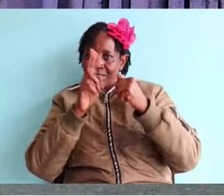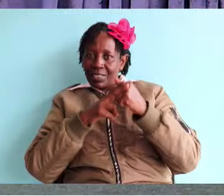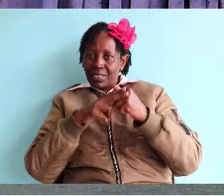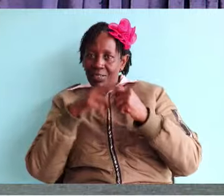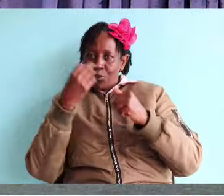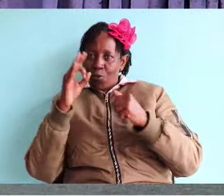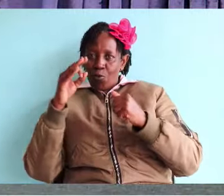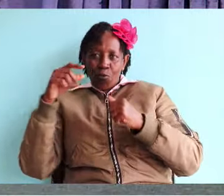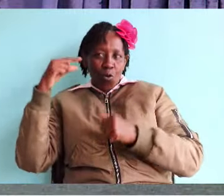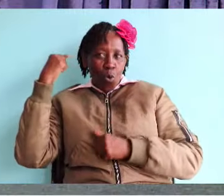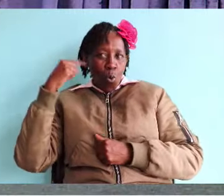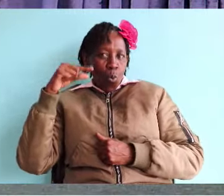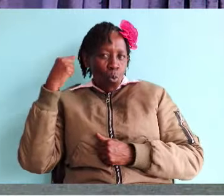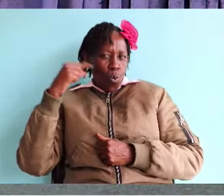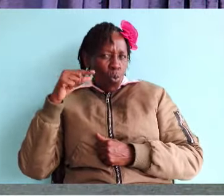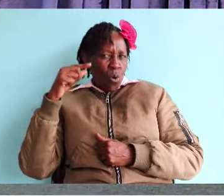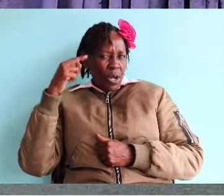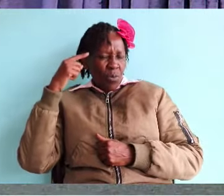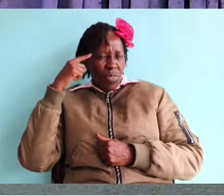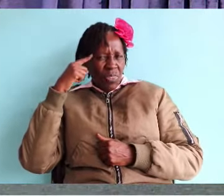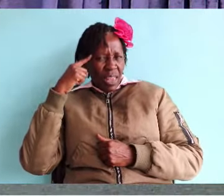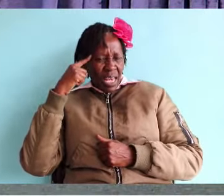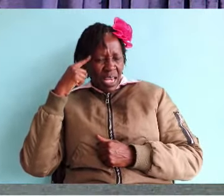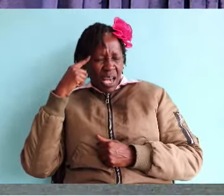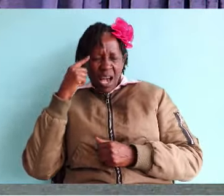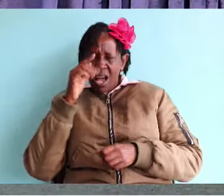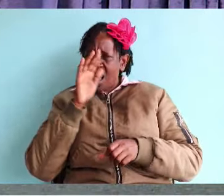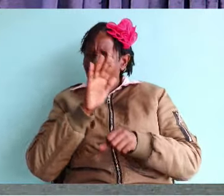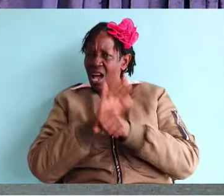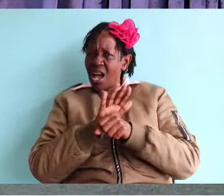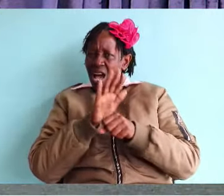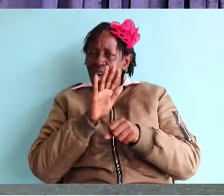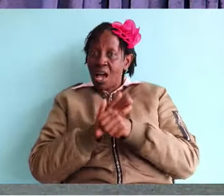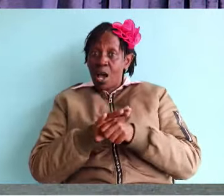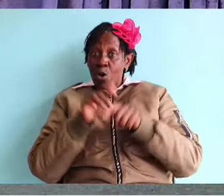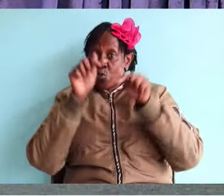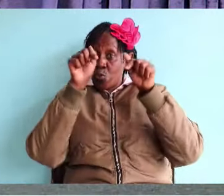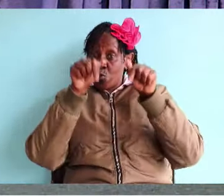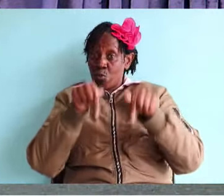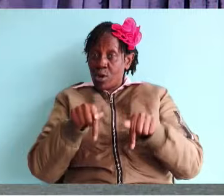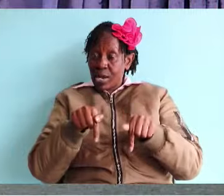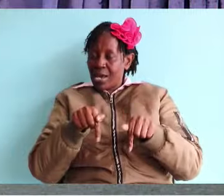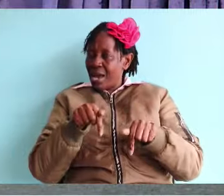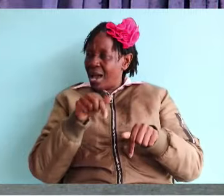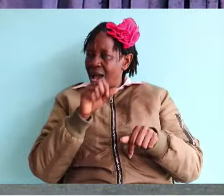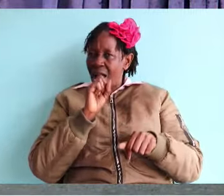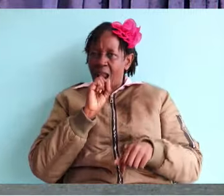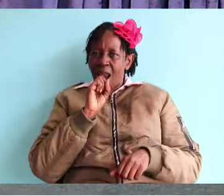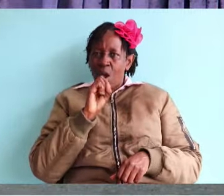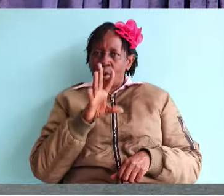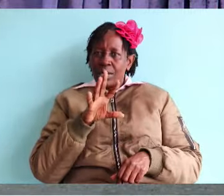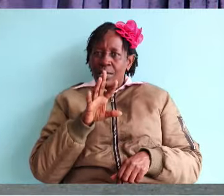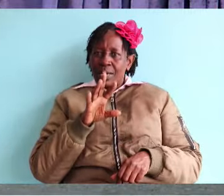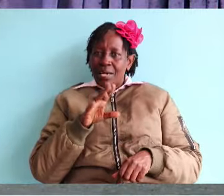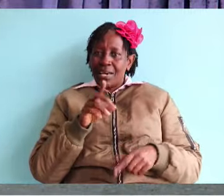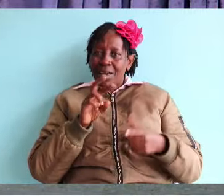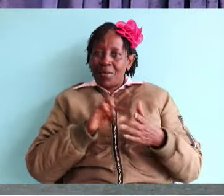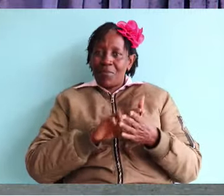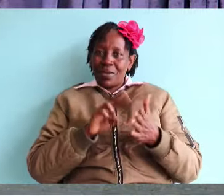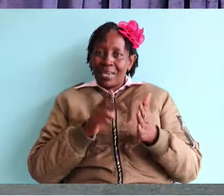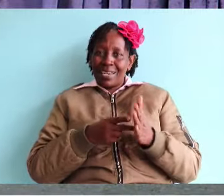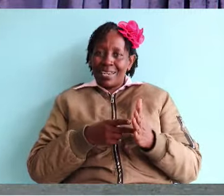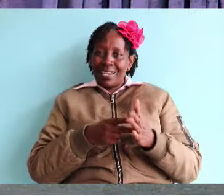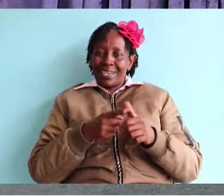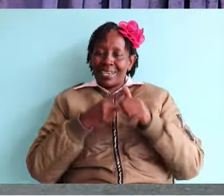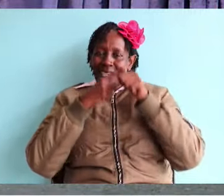you can imagine how much that would be even of today. But that is where he is rewarding himself. And this reminds me